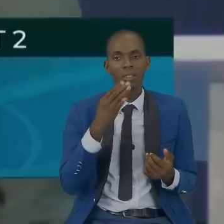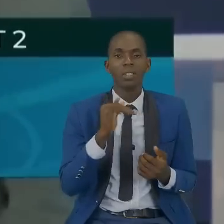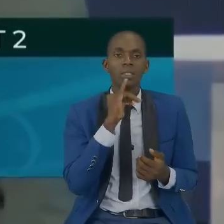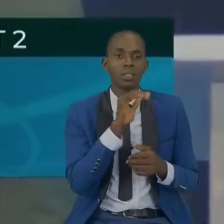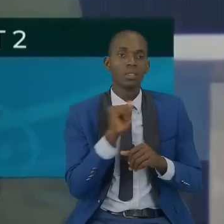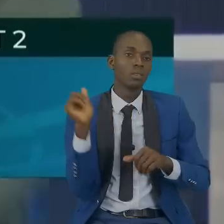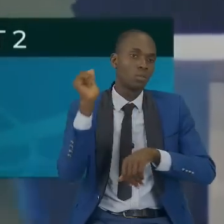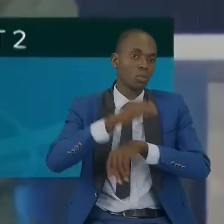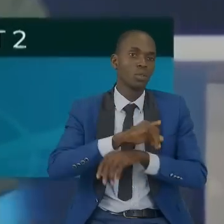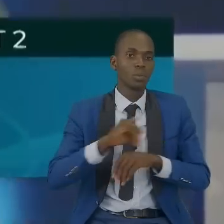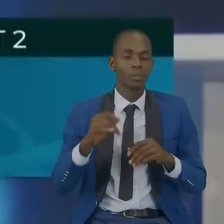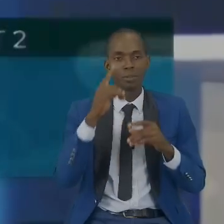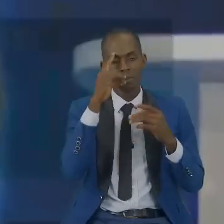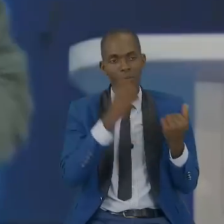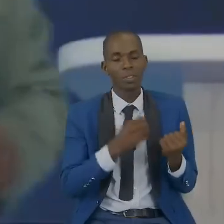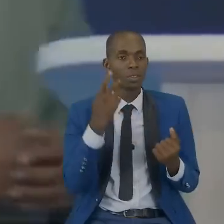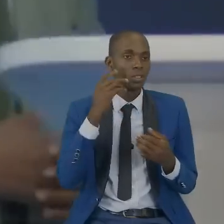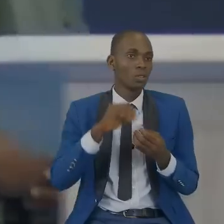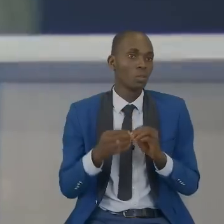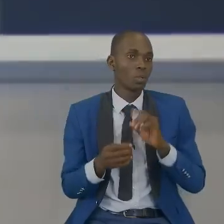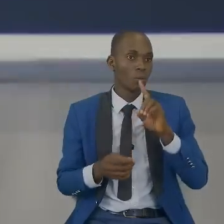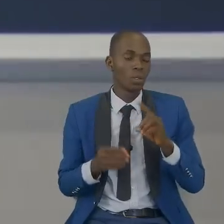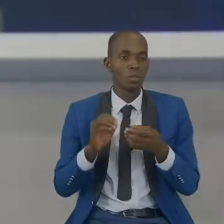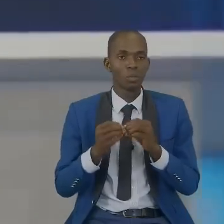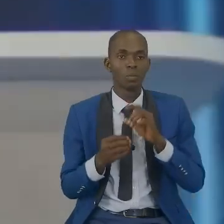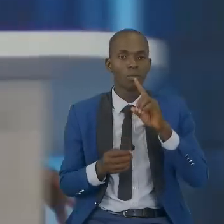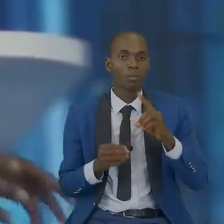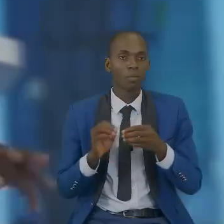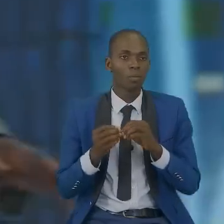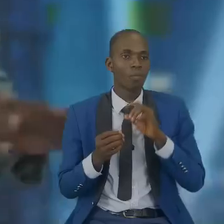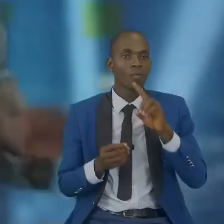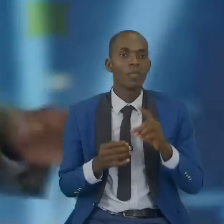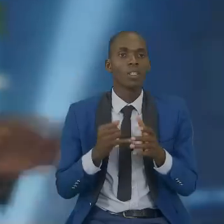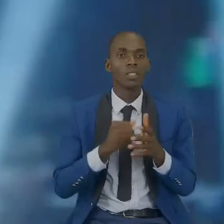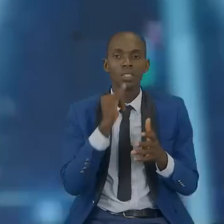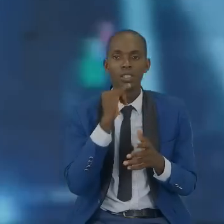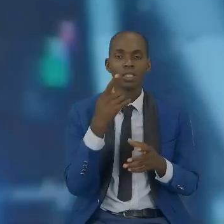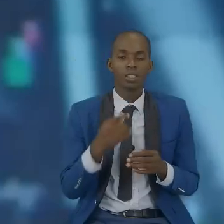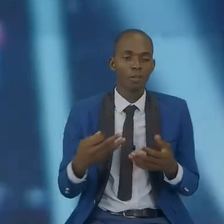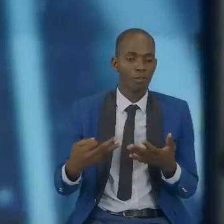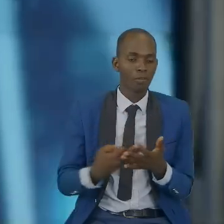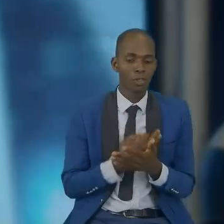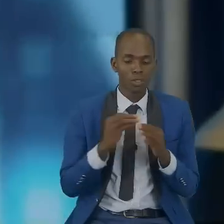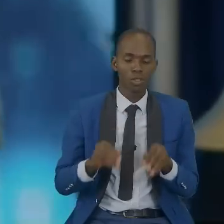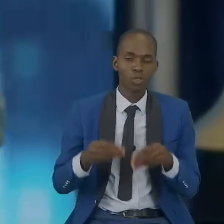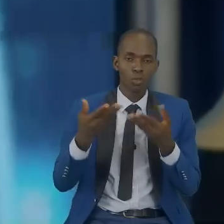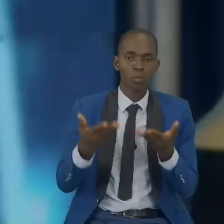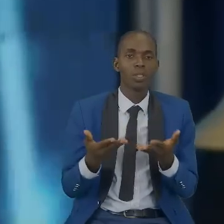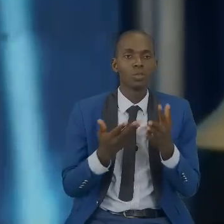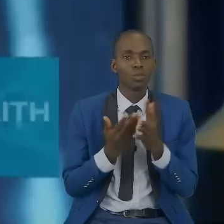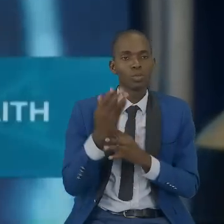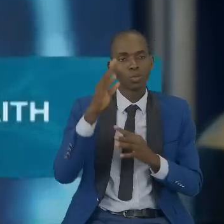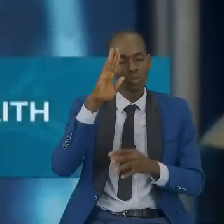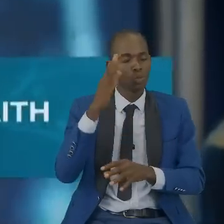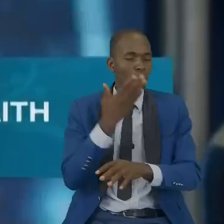surpassing faith. Look at number one. Number one is the fresh supply through